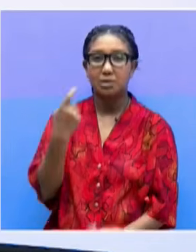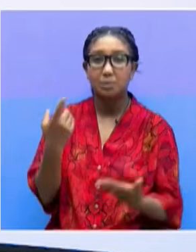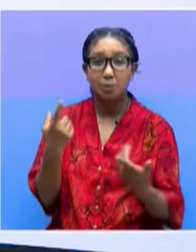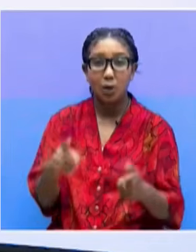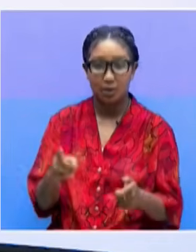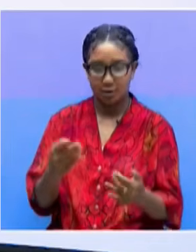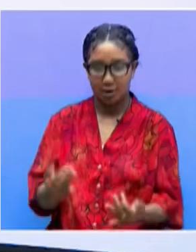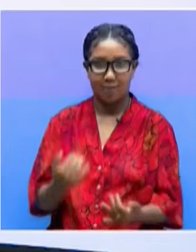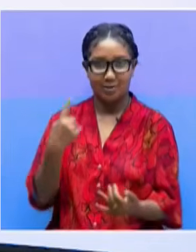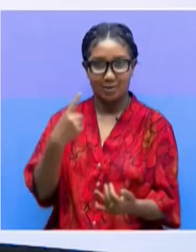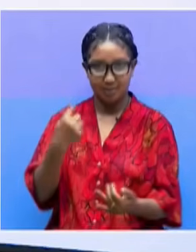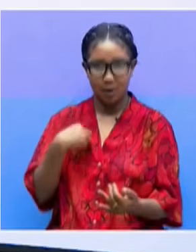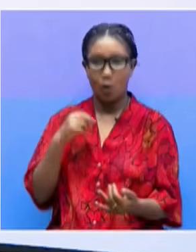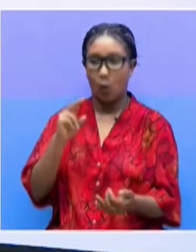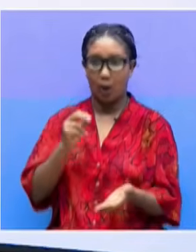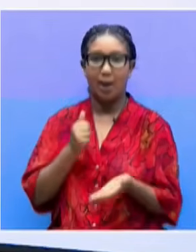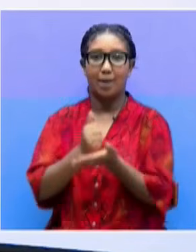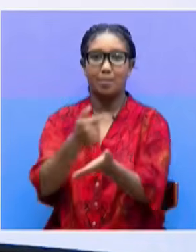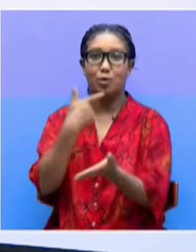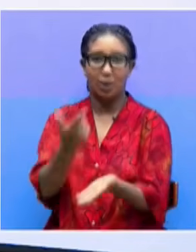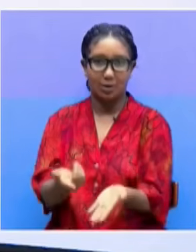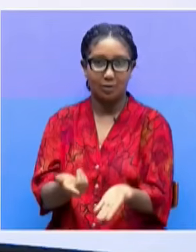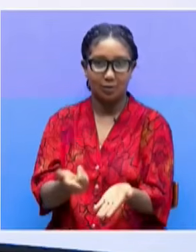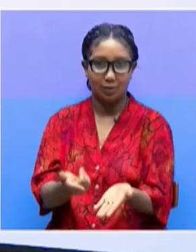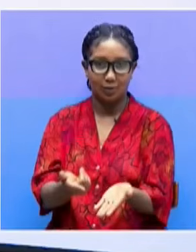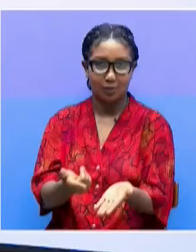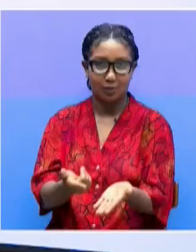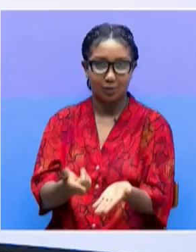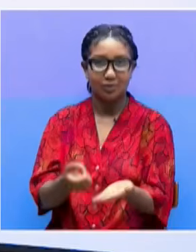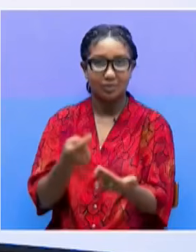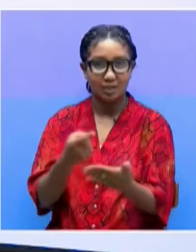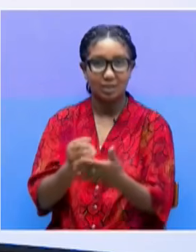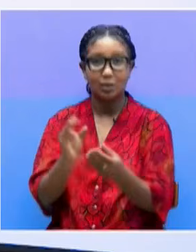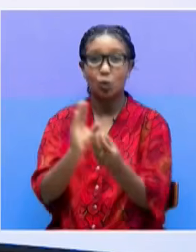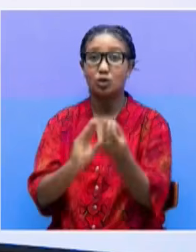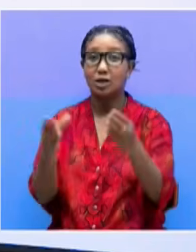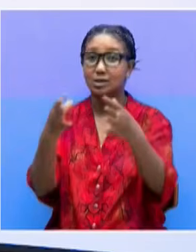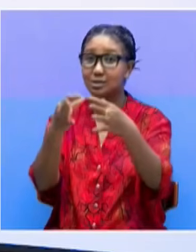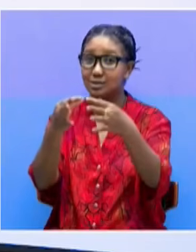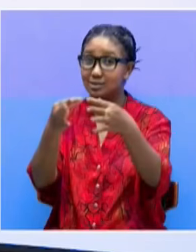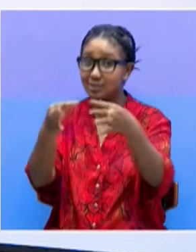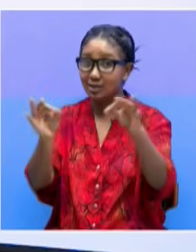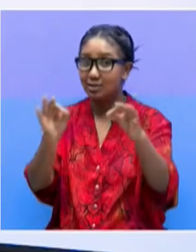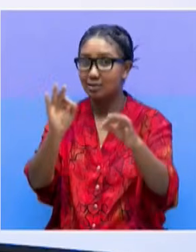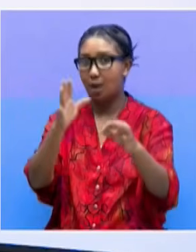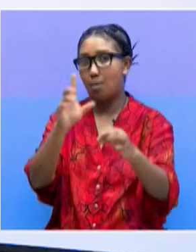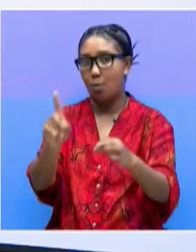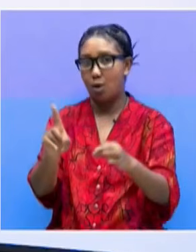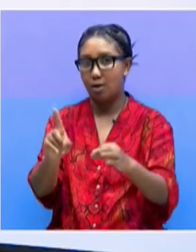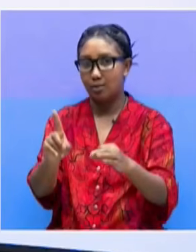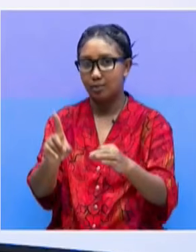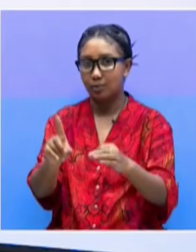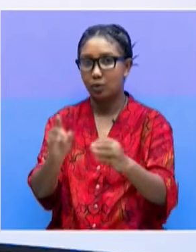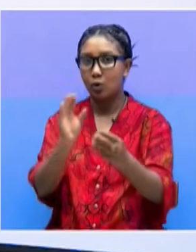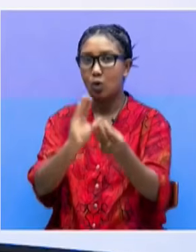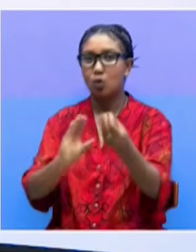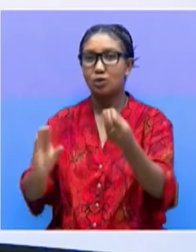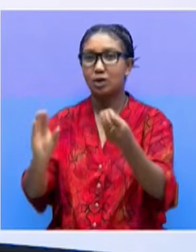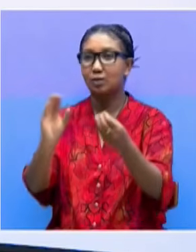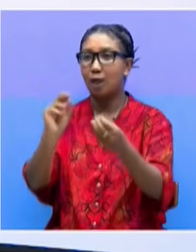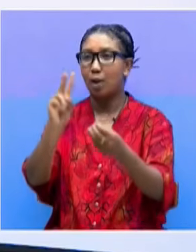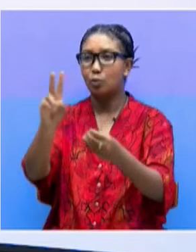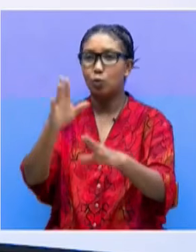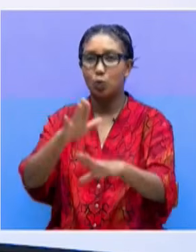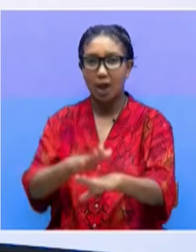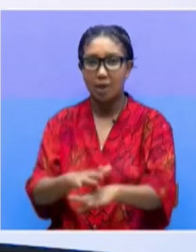Now. So there is a possibility to help you after now. This is conditional sentence type 1. In the case of conditional sentence type